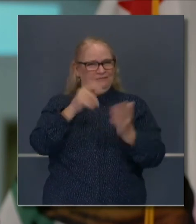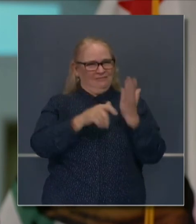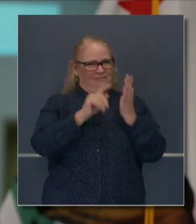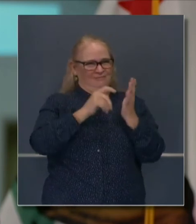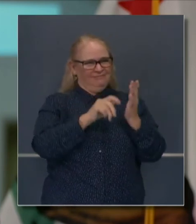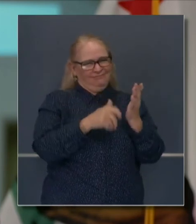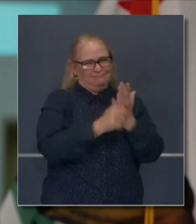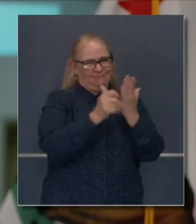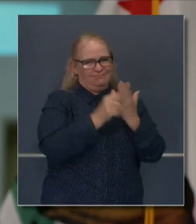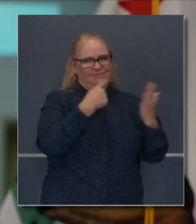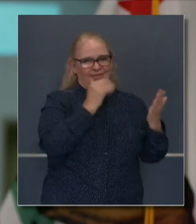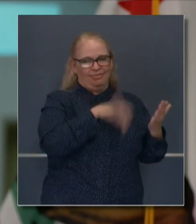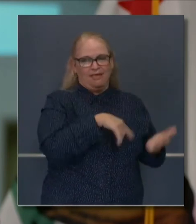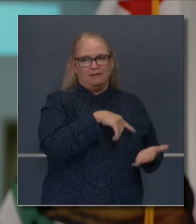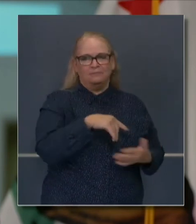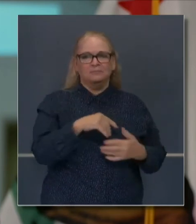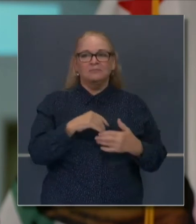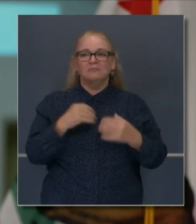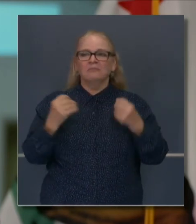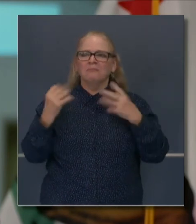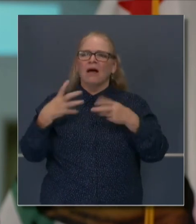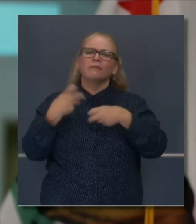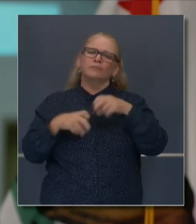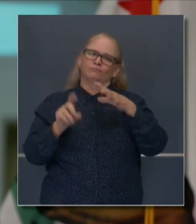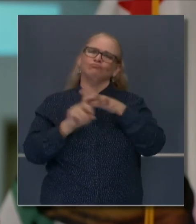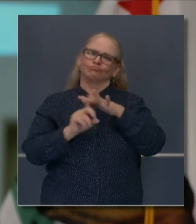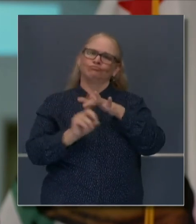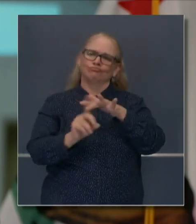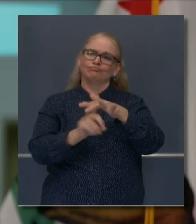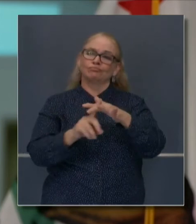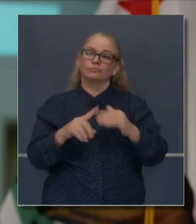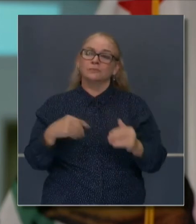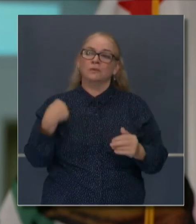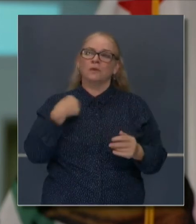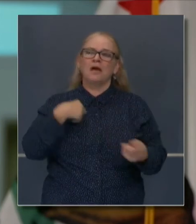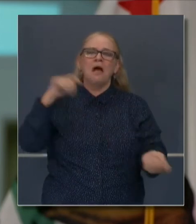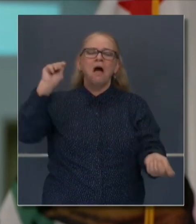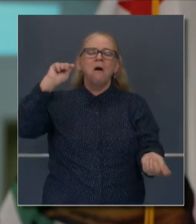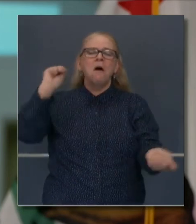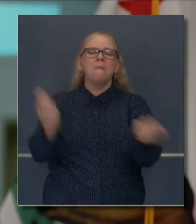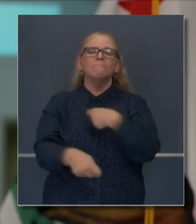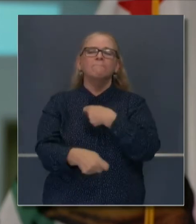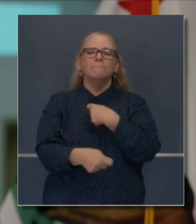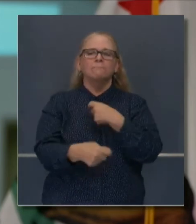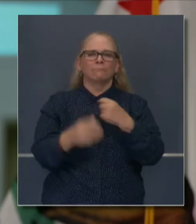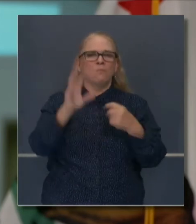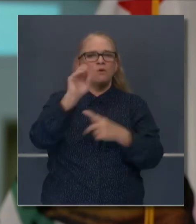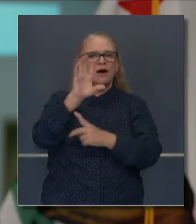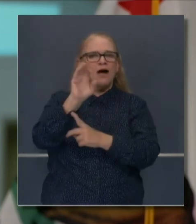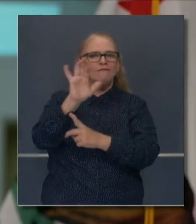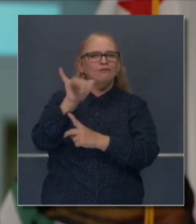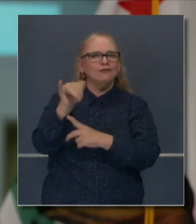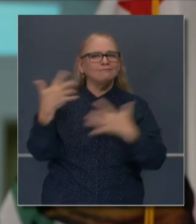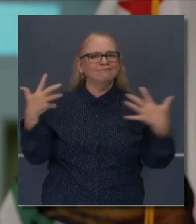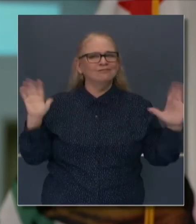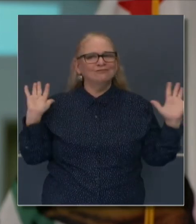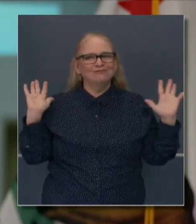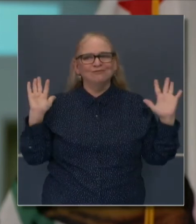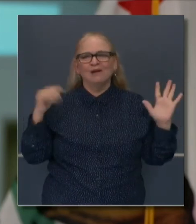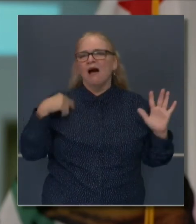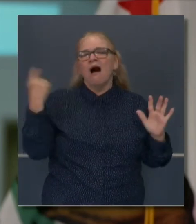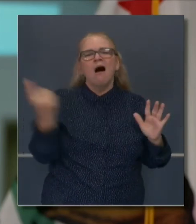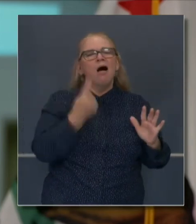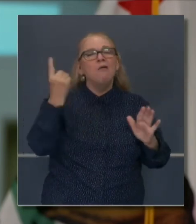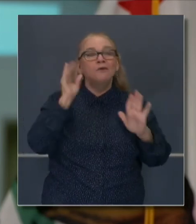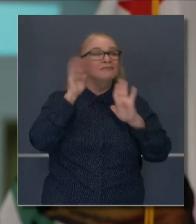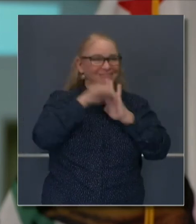that was alive and well. We recovered as a state. We worked through that, as we always do. I saw today